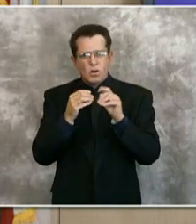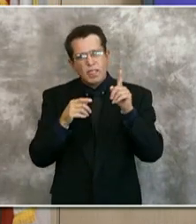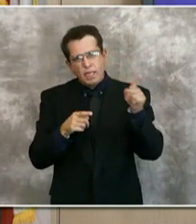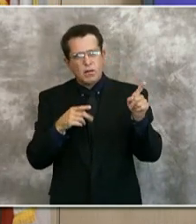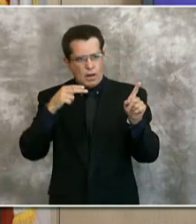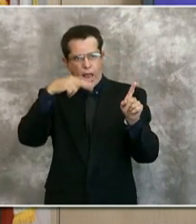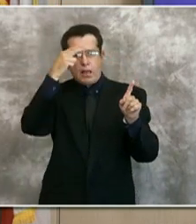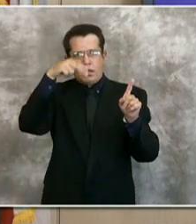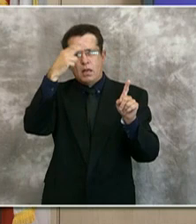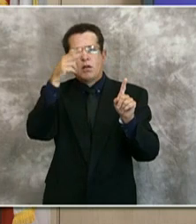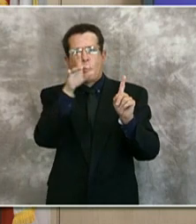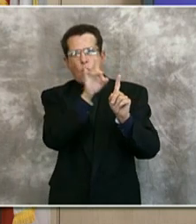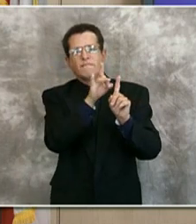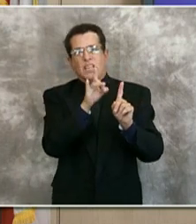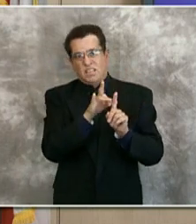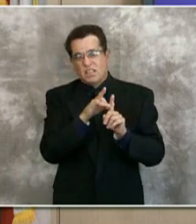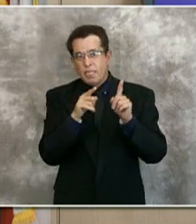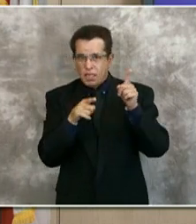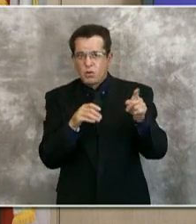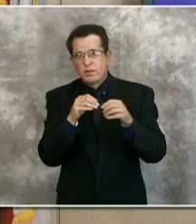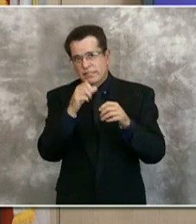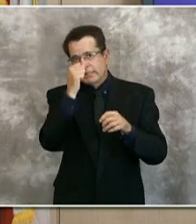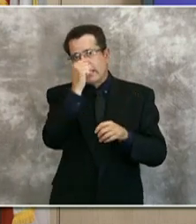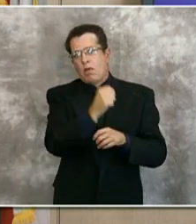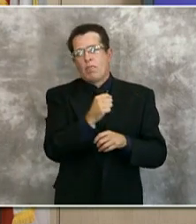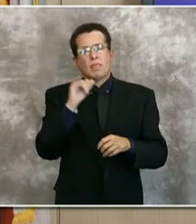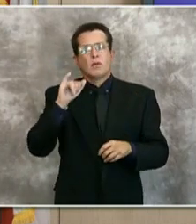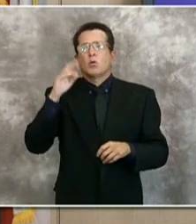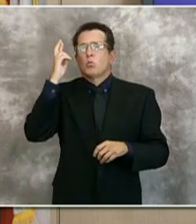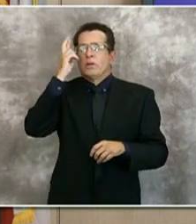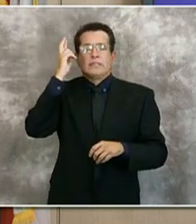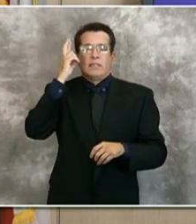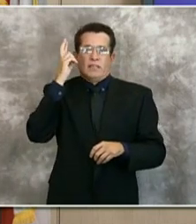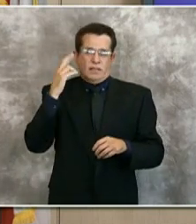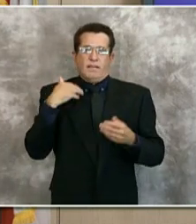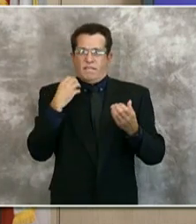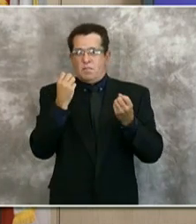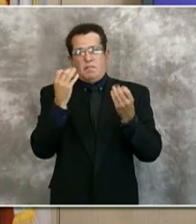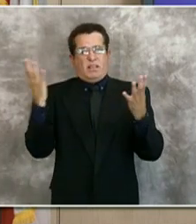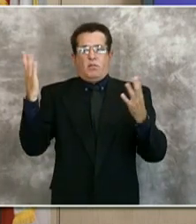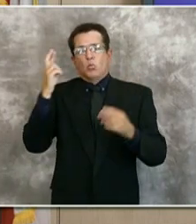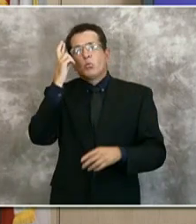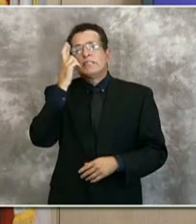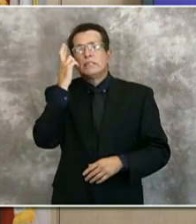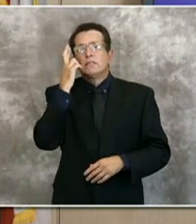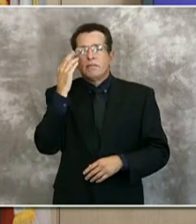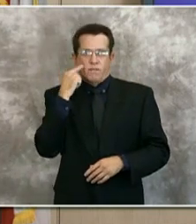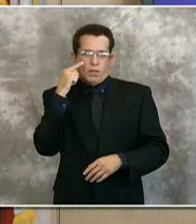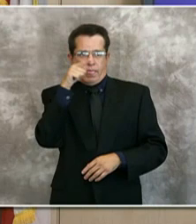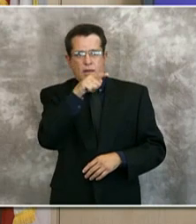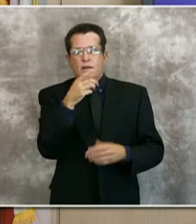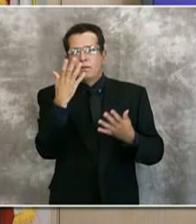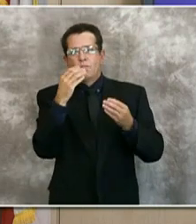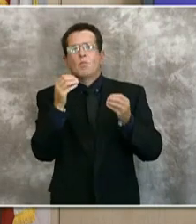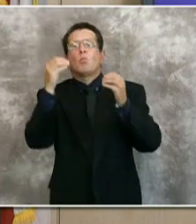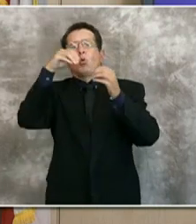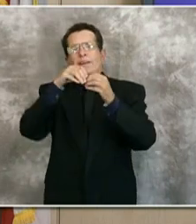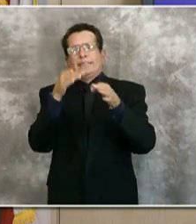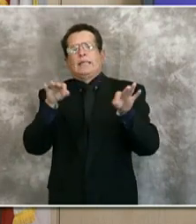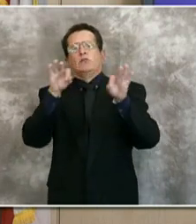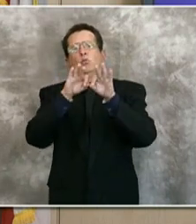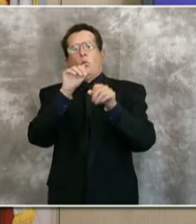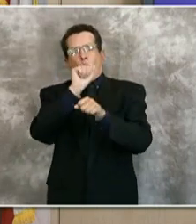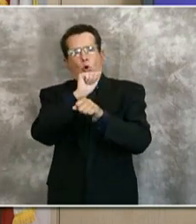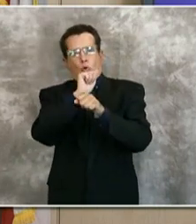of COVID-19. The explanation for that's probably multifaceted. There's probably more essential workers in South County that